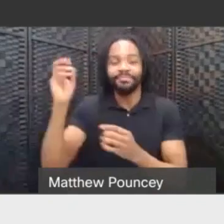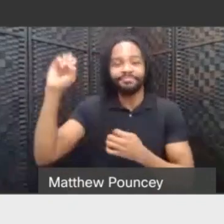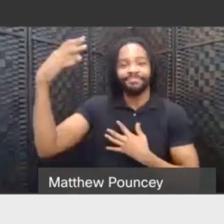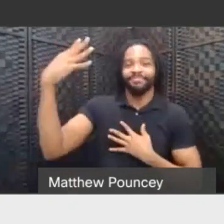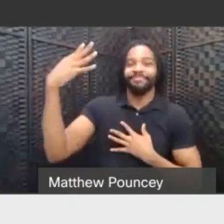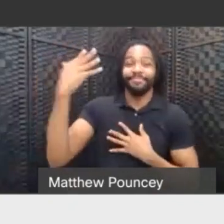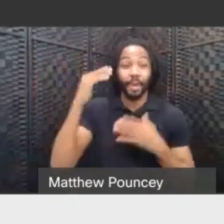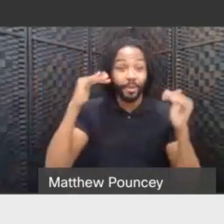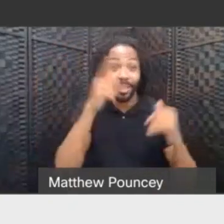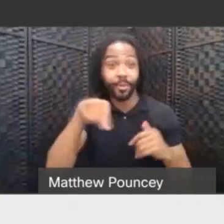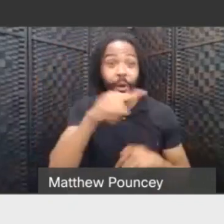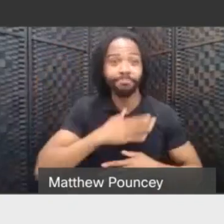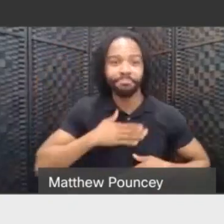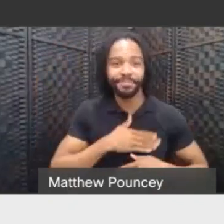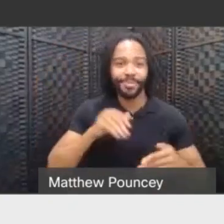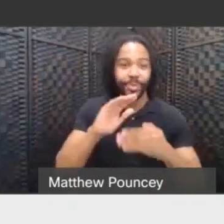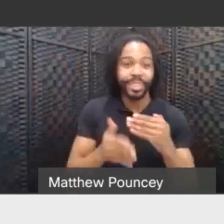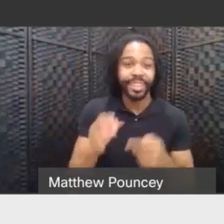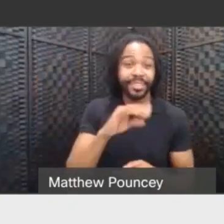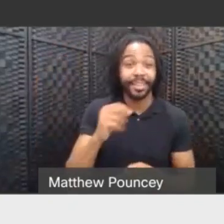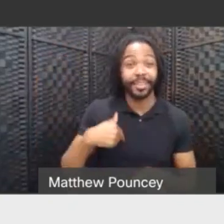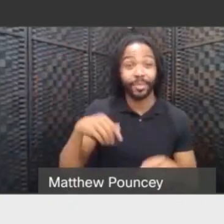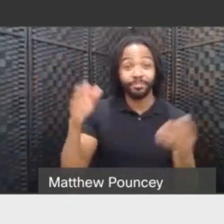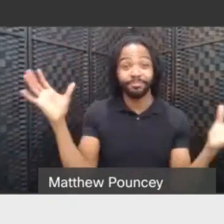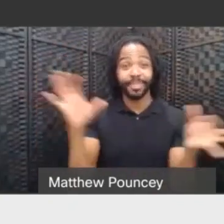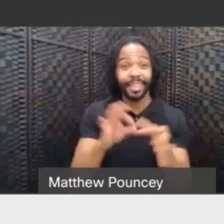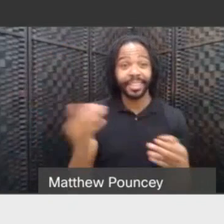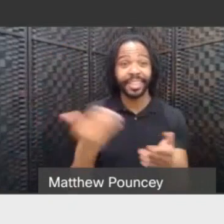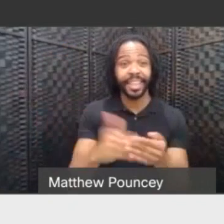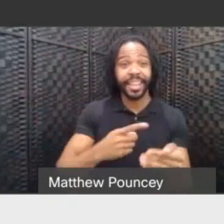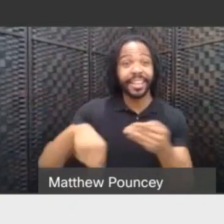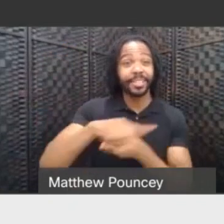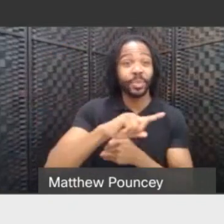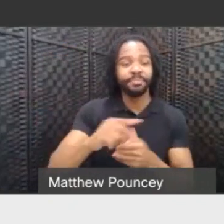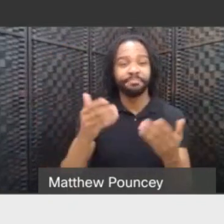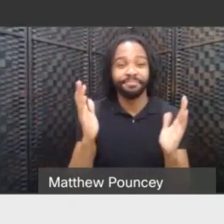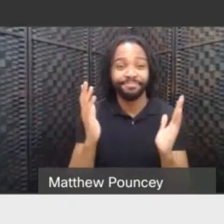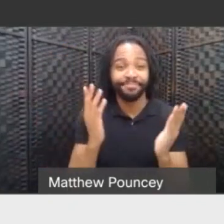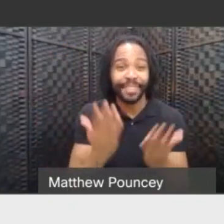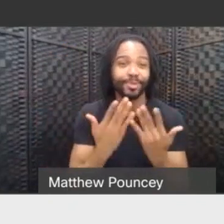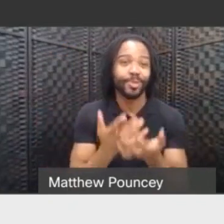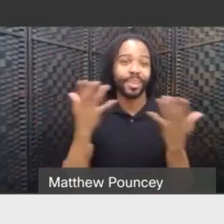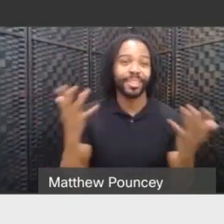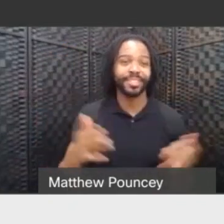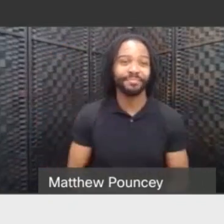weekend. And we will talk again next week. Thank you very much.